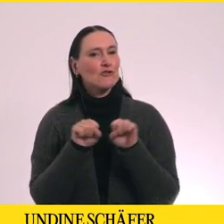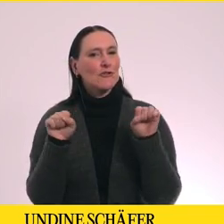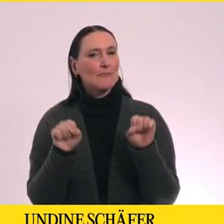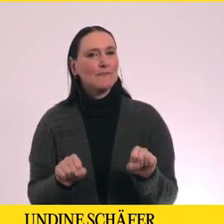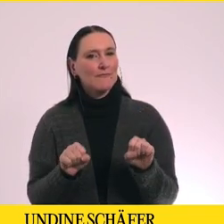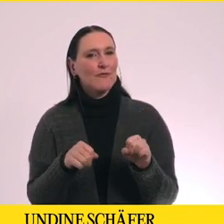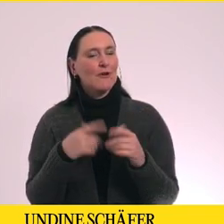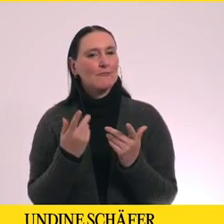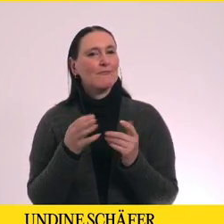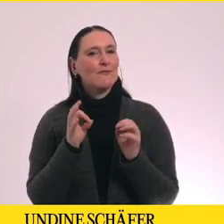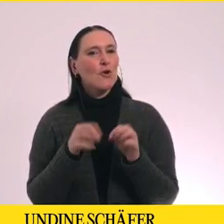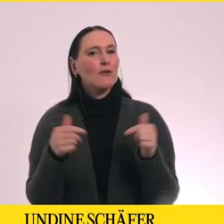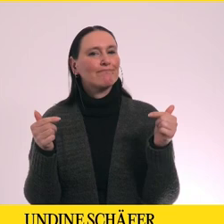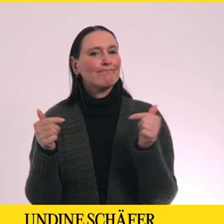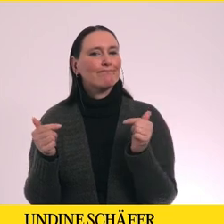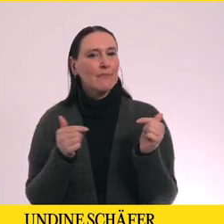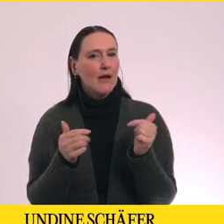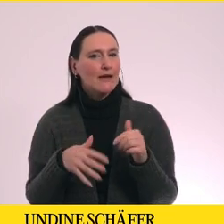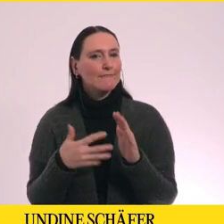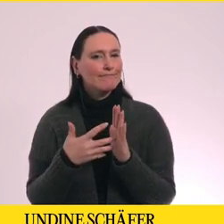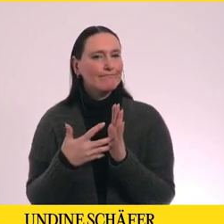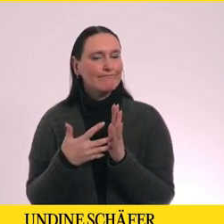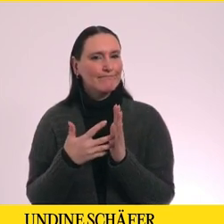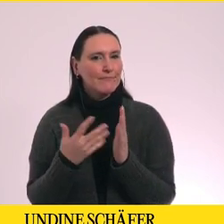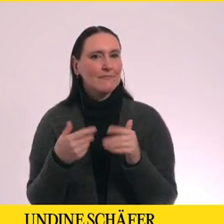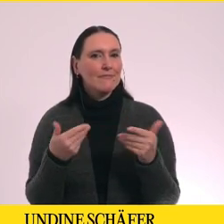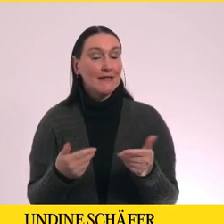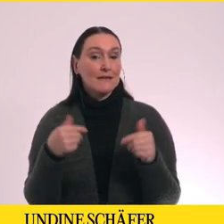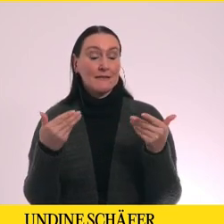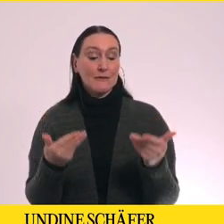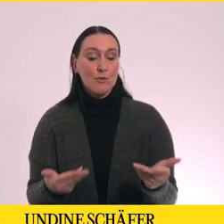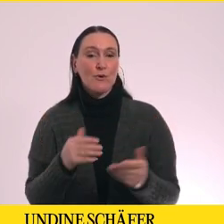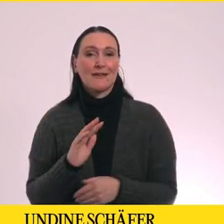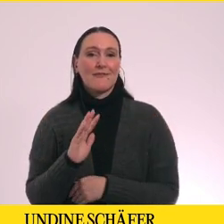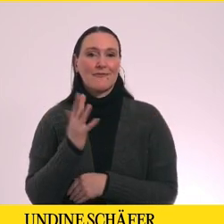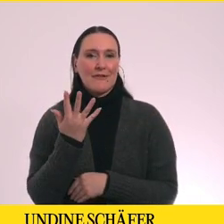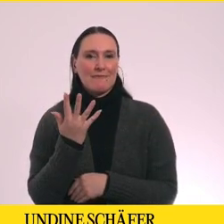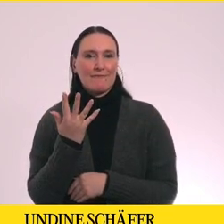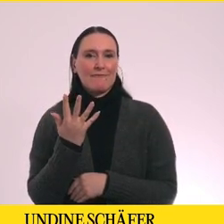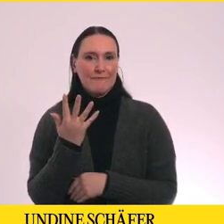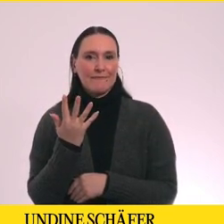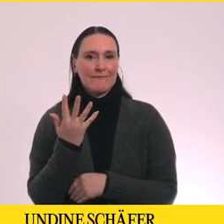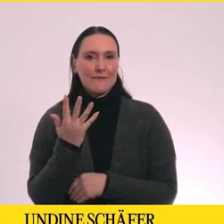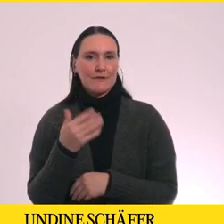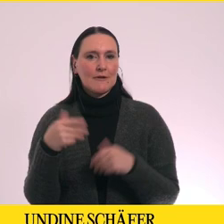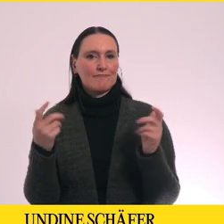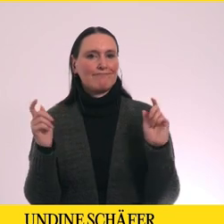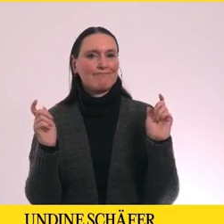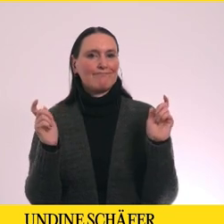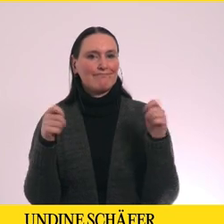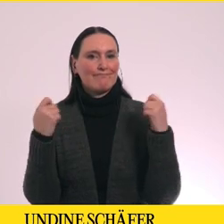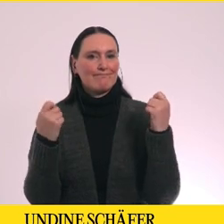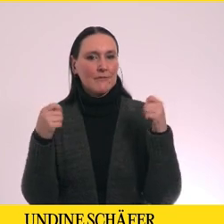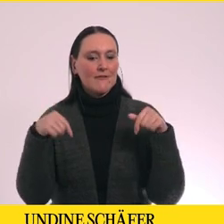is the fifth episode of the Lumbung Context series, which is a series of online conversations that